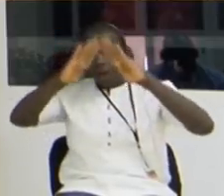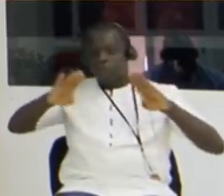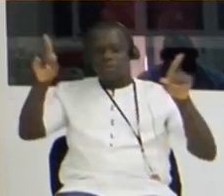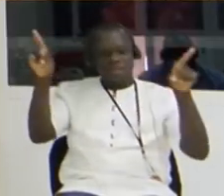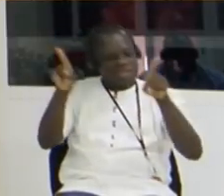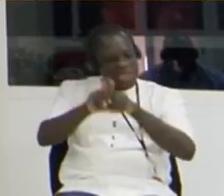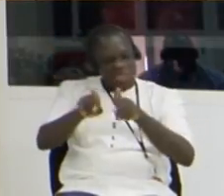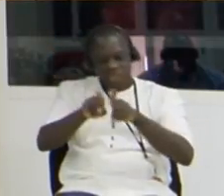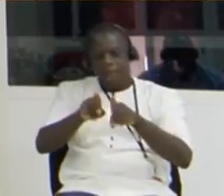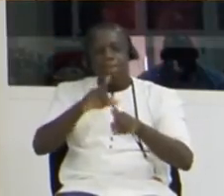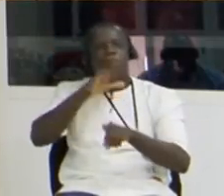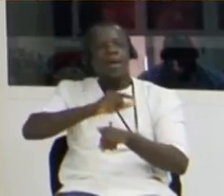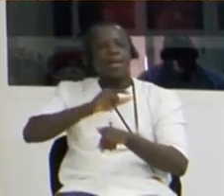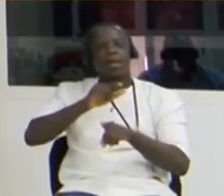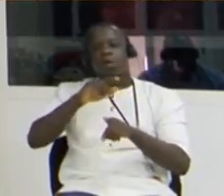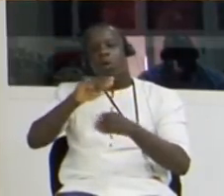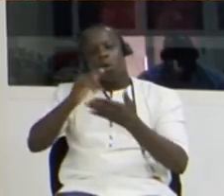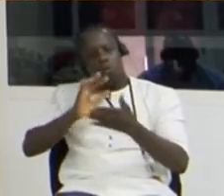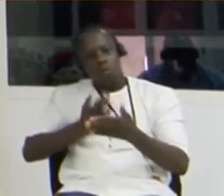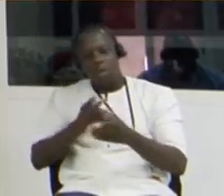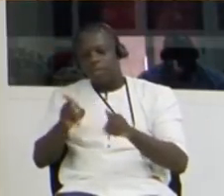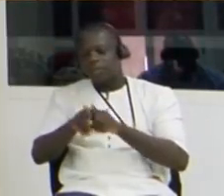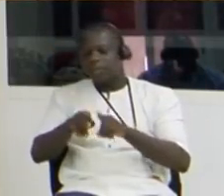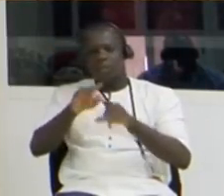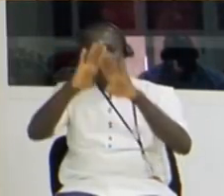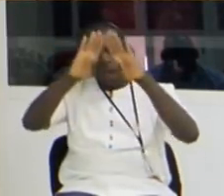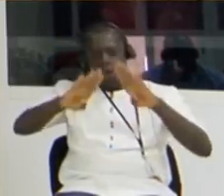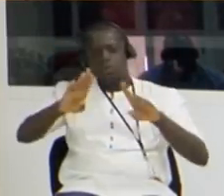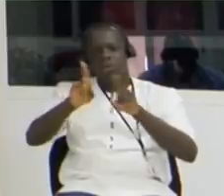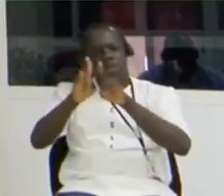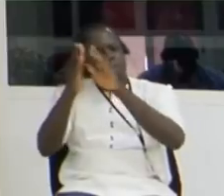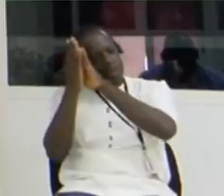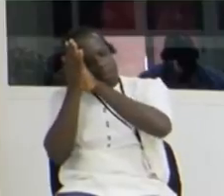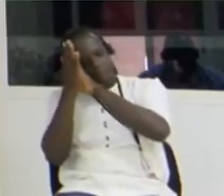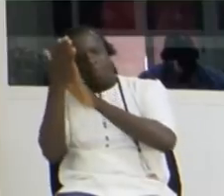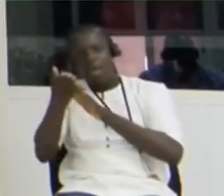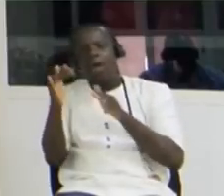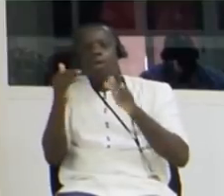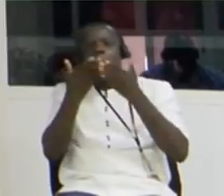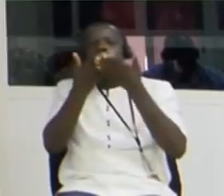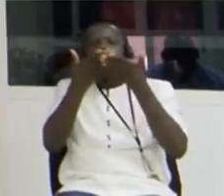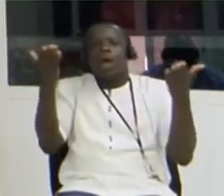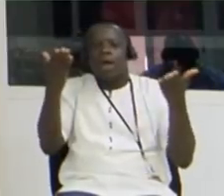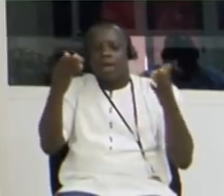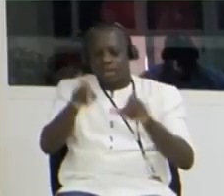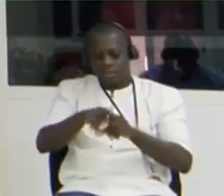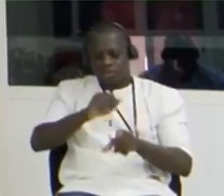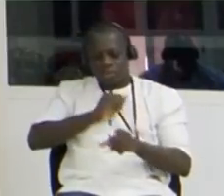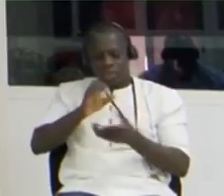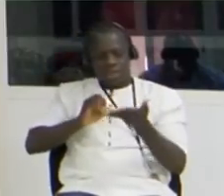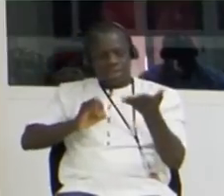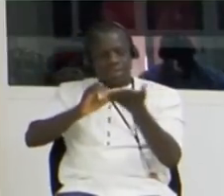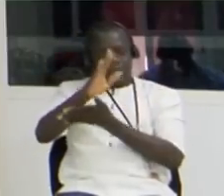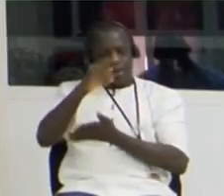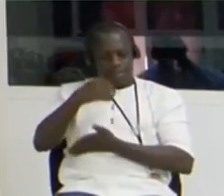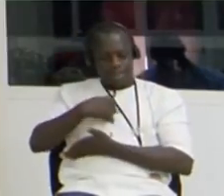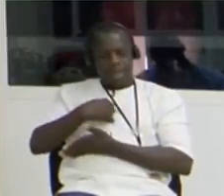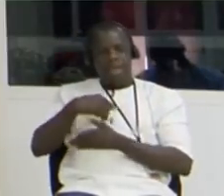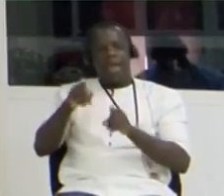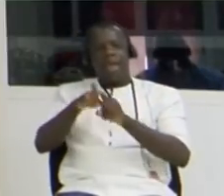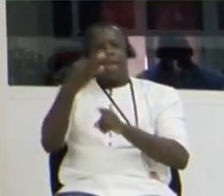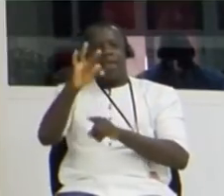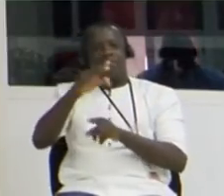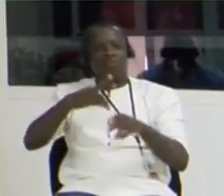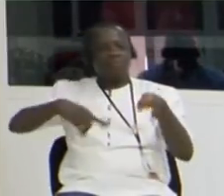are, because those are instructions from me, and normally it's done. And when they come back, she